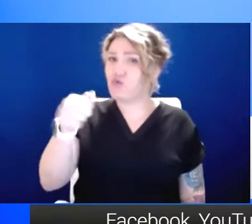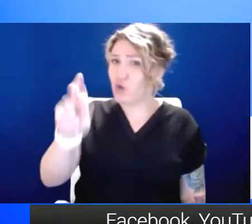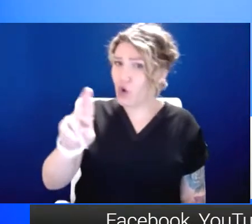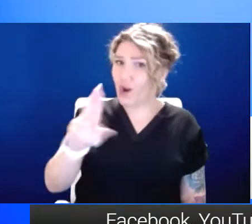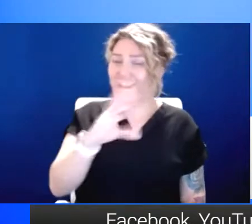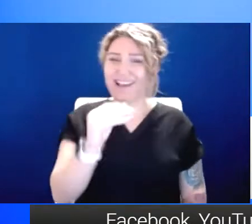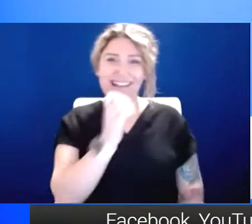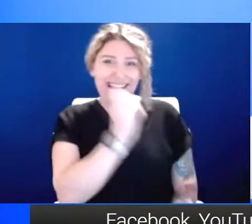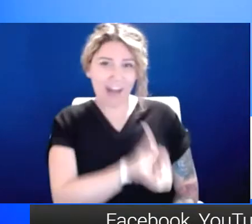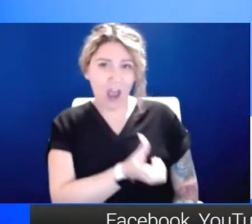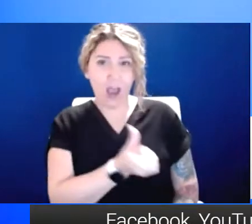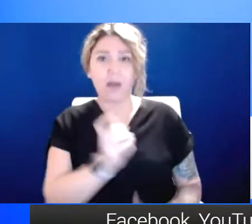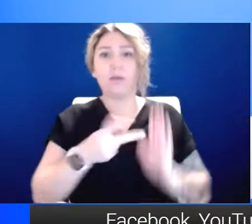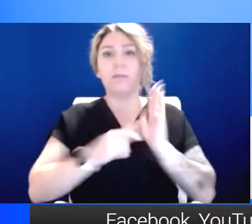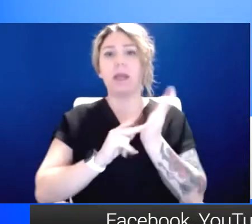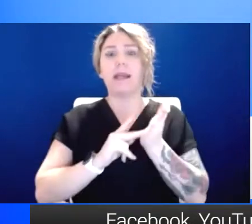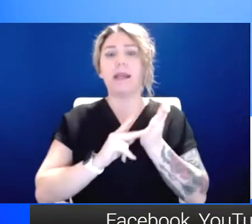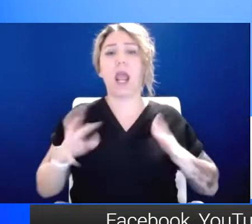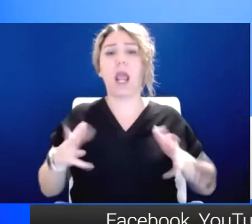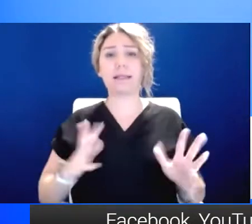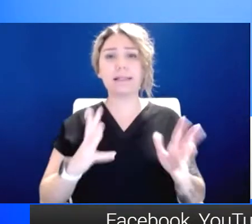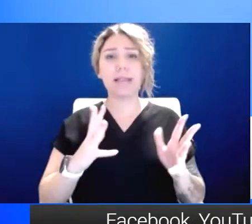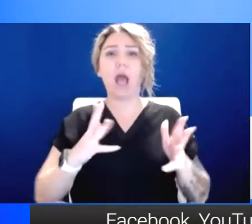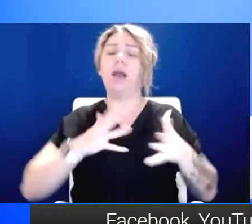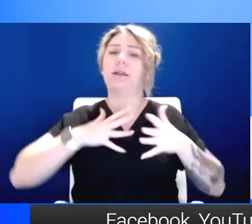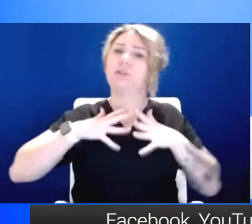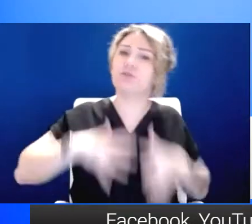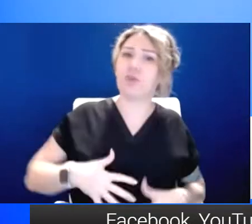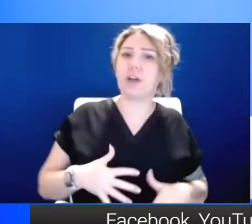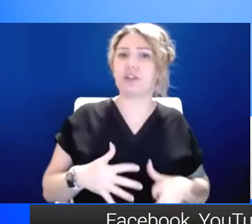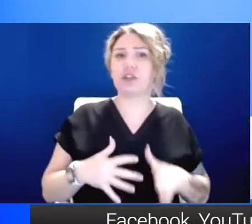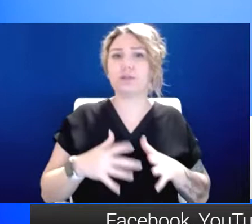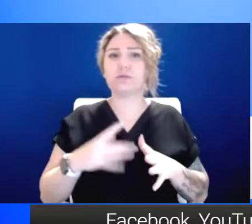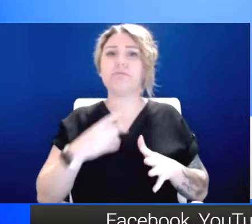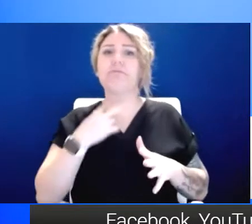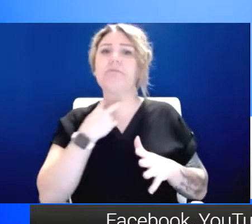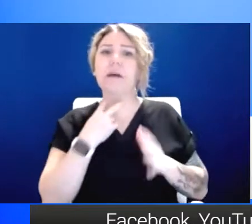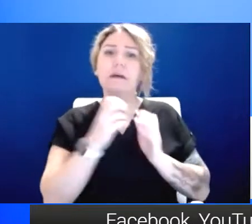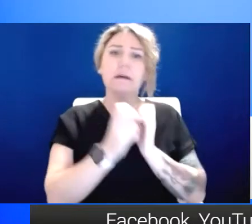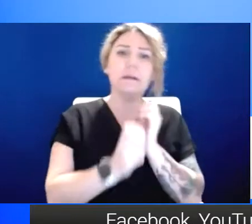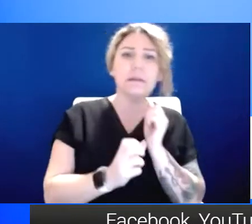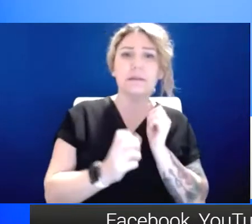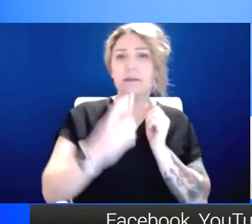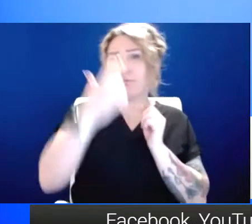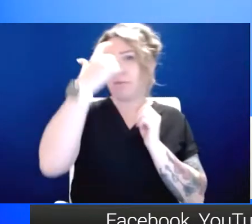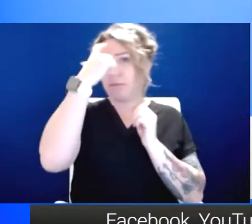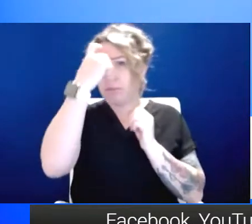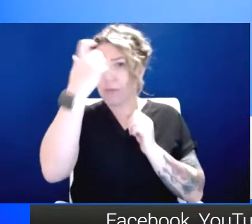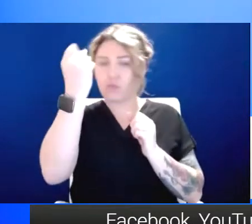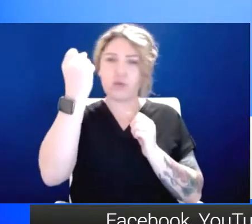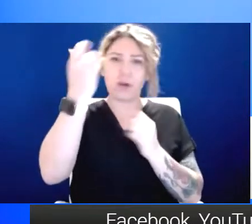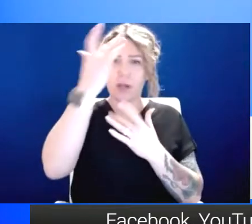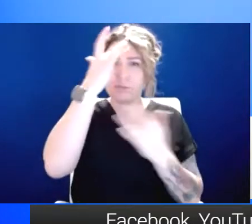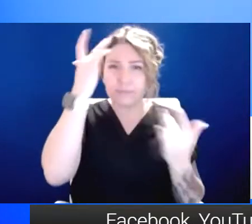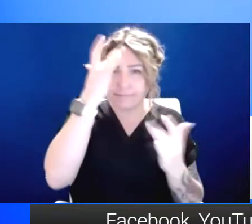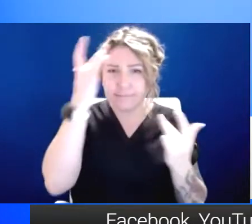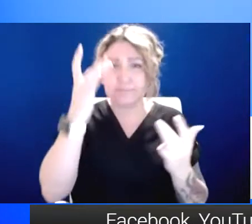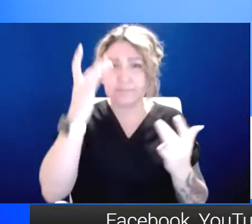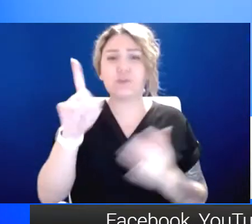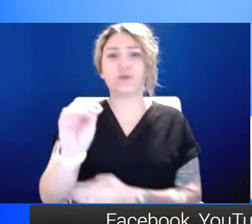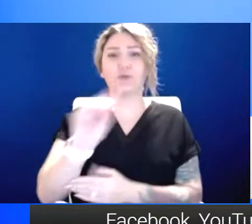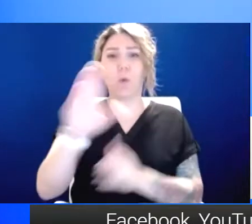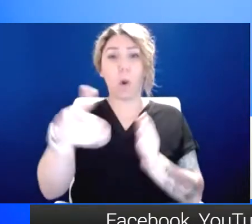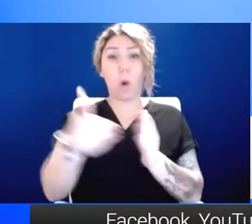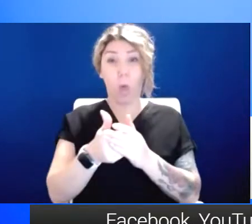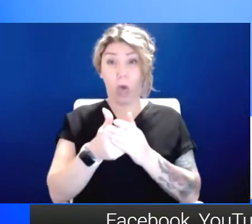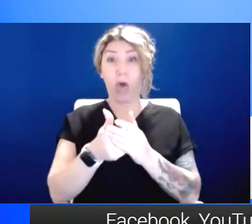include anxiety, depression, constipation, memory disorders. So all those together make up the syndrome